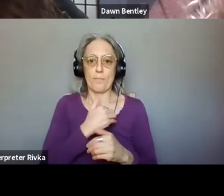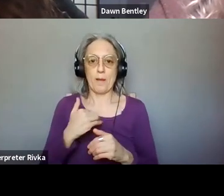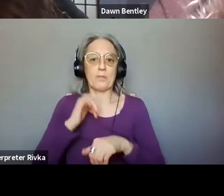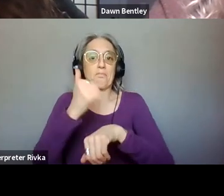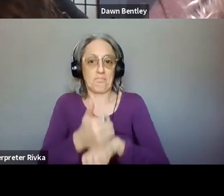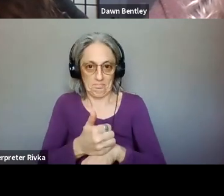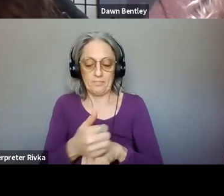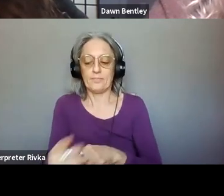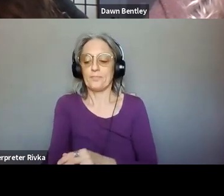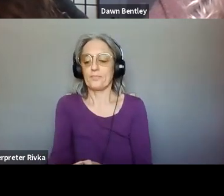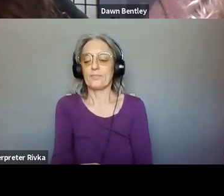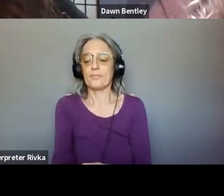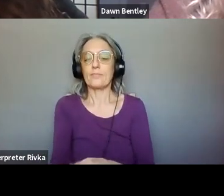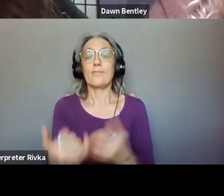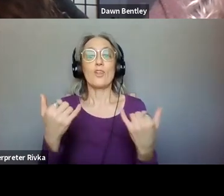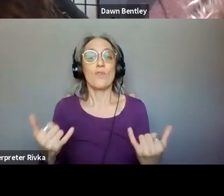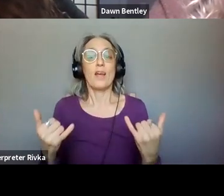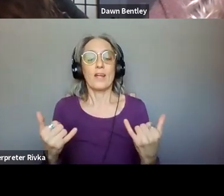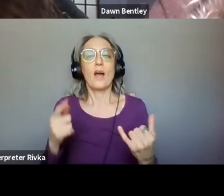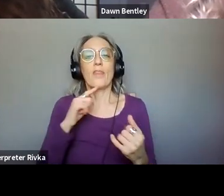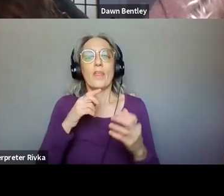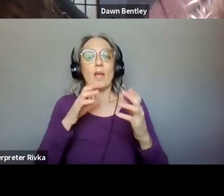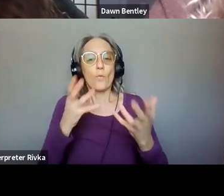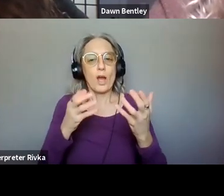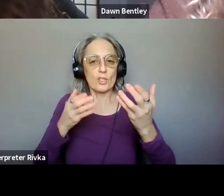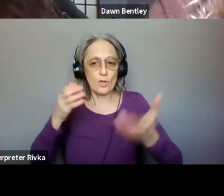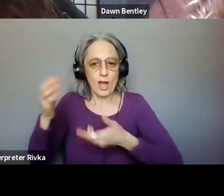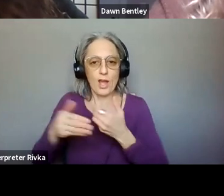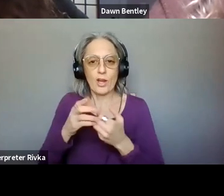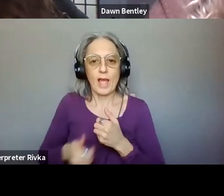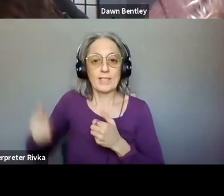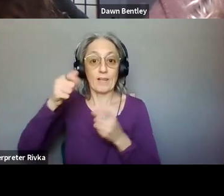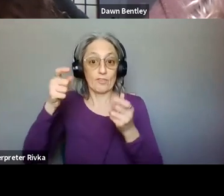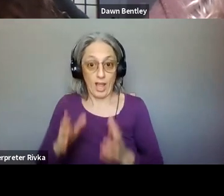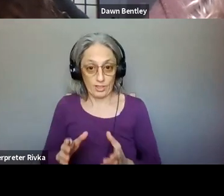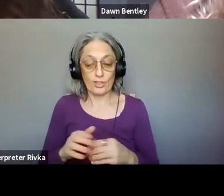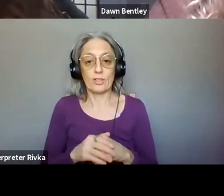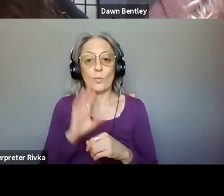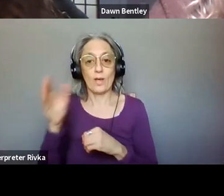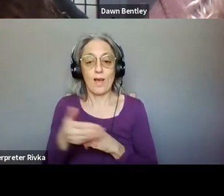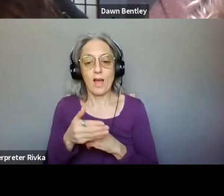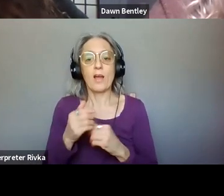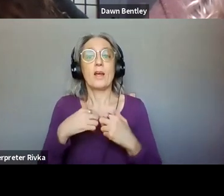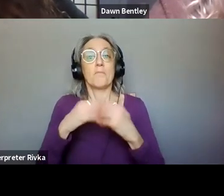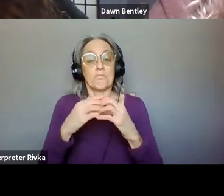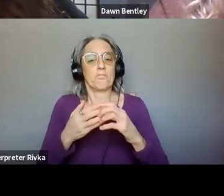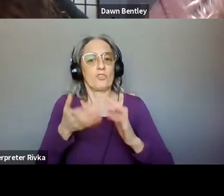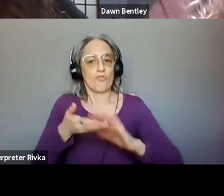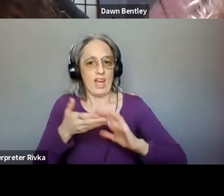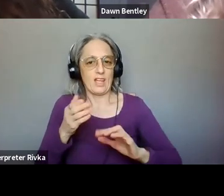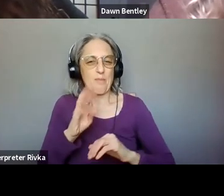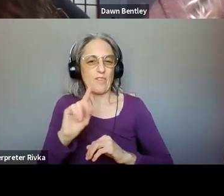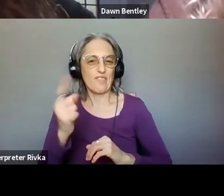place. They are in the process of hiring an executive director, and we're hoping to have that functional by April 1st.